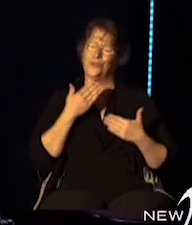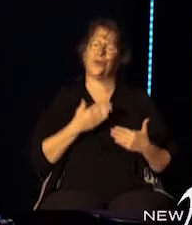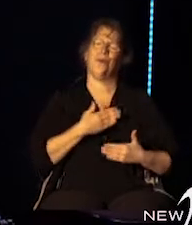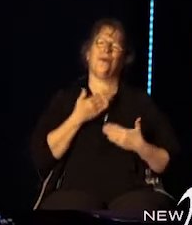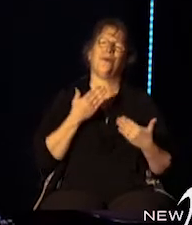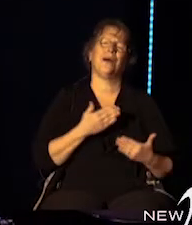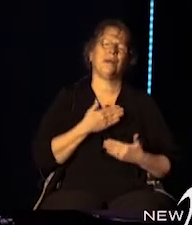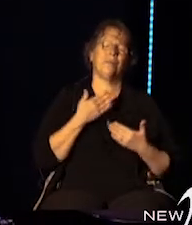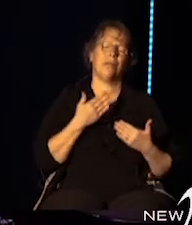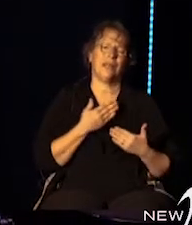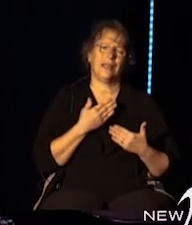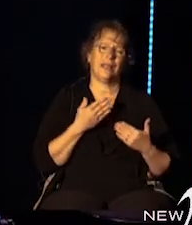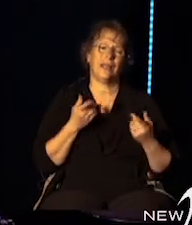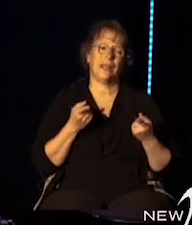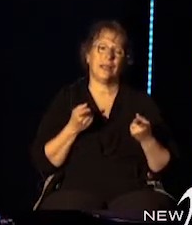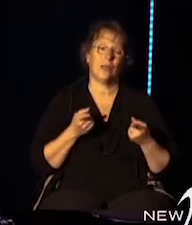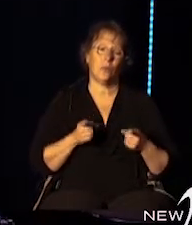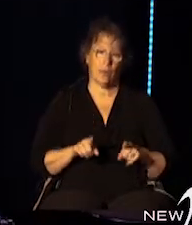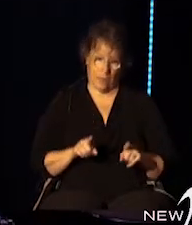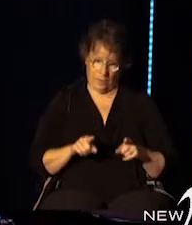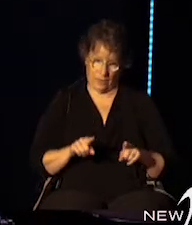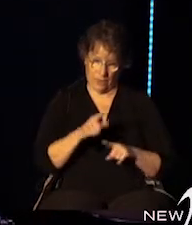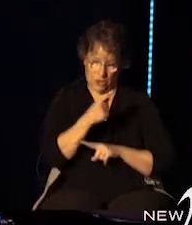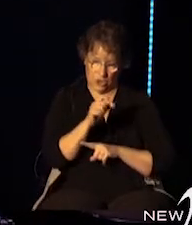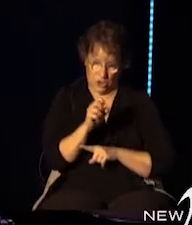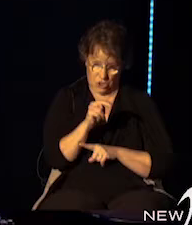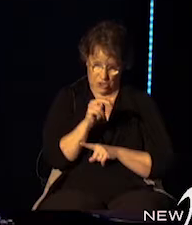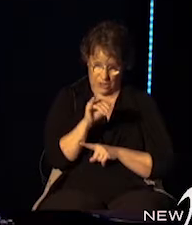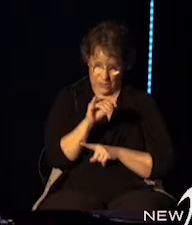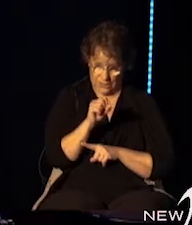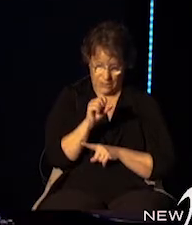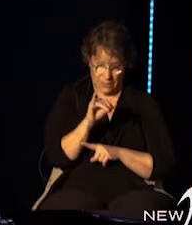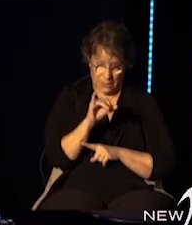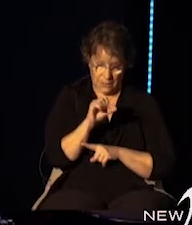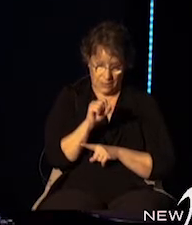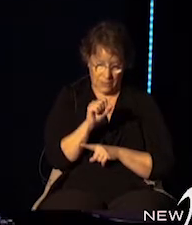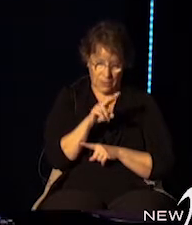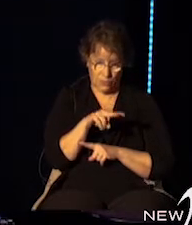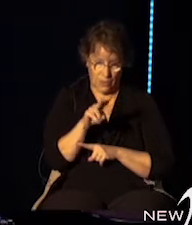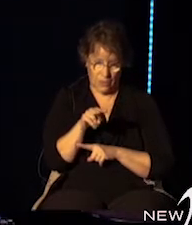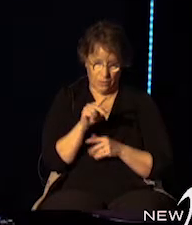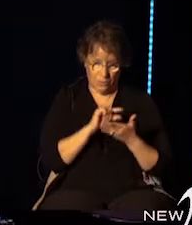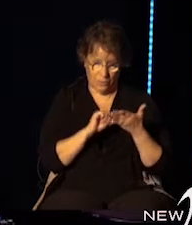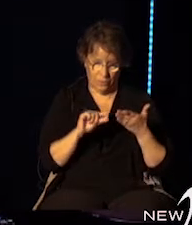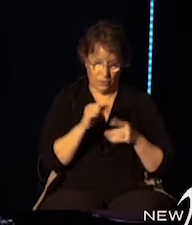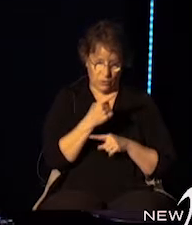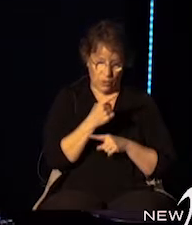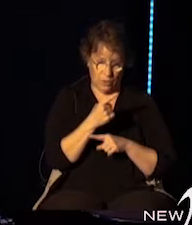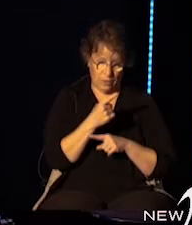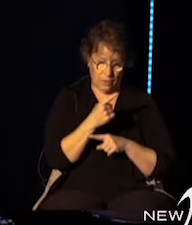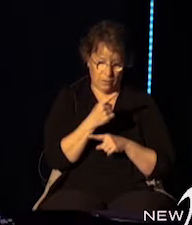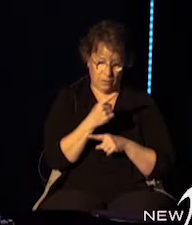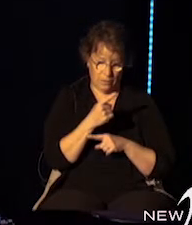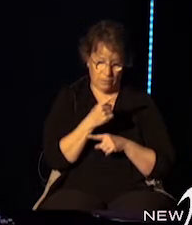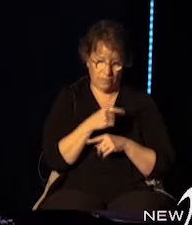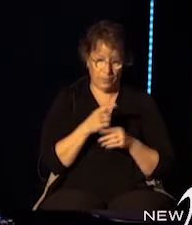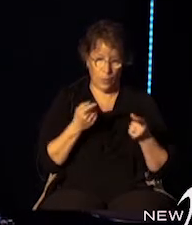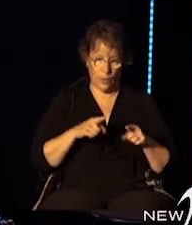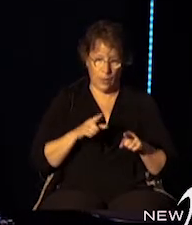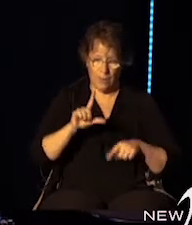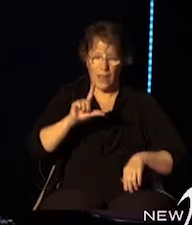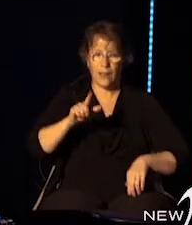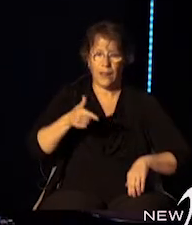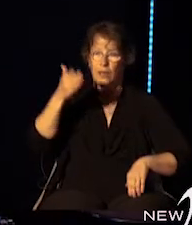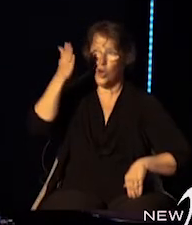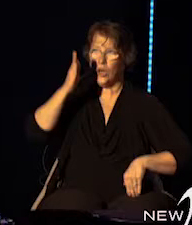In Genesis 22, though, the plot thickens. Verse 1, sometime later, God